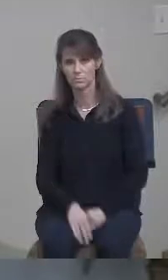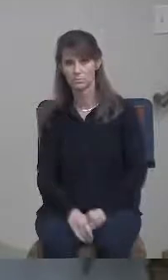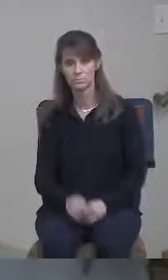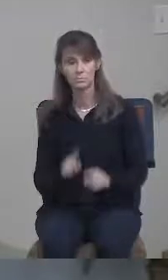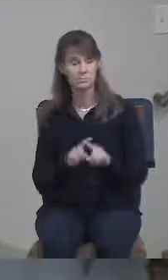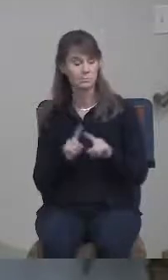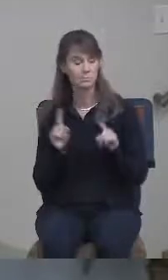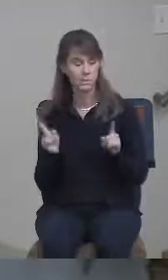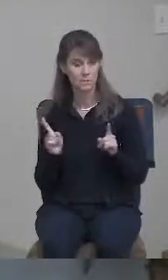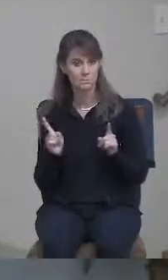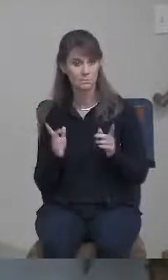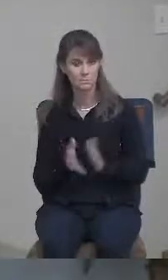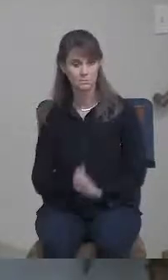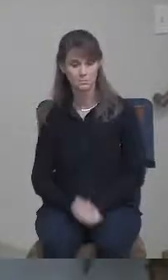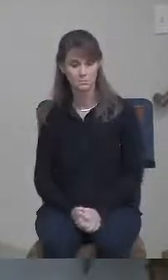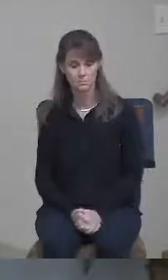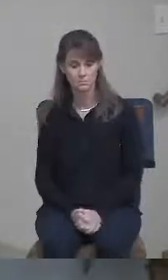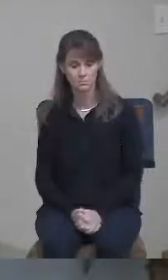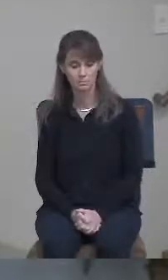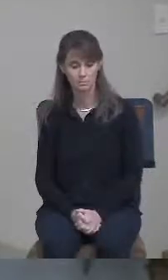But there was